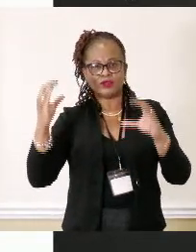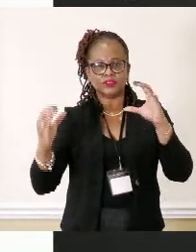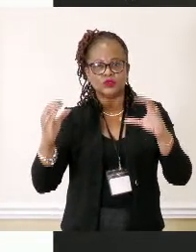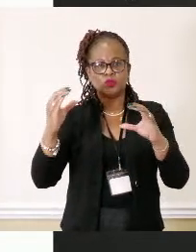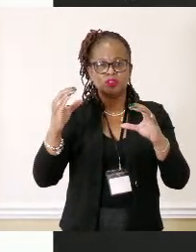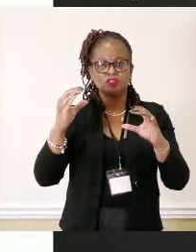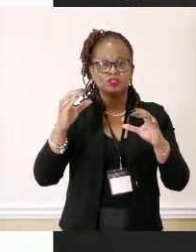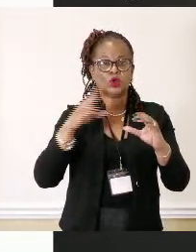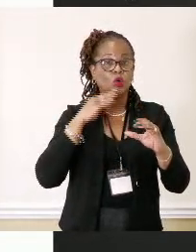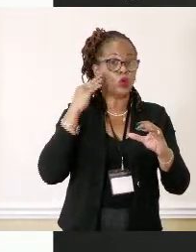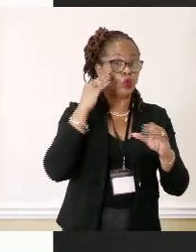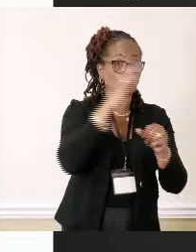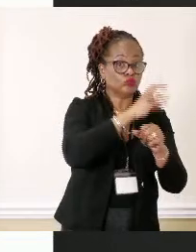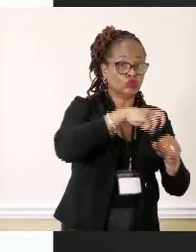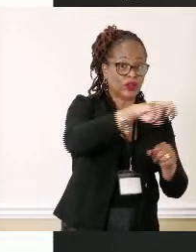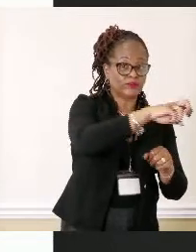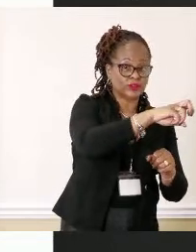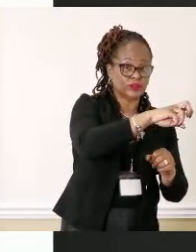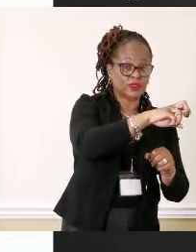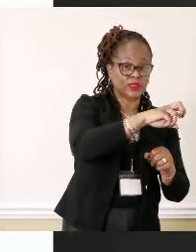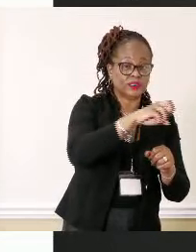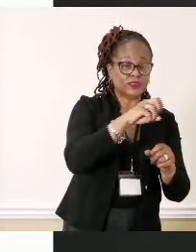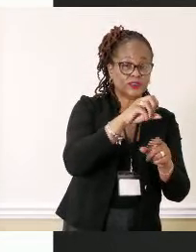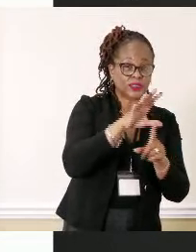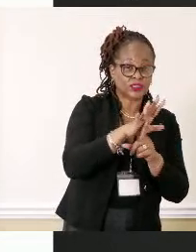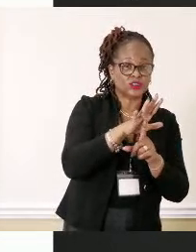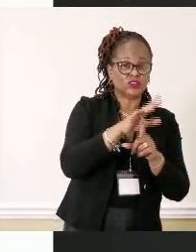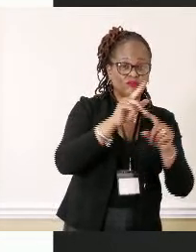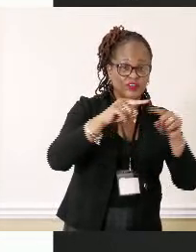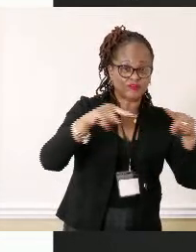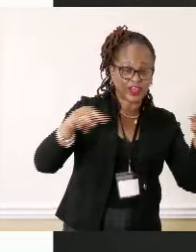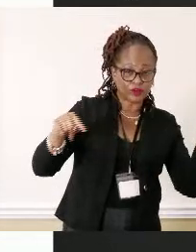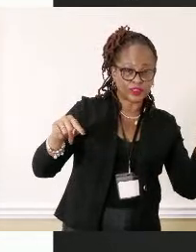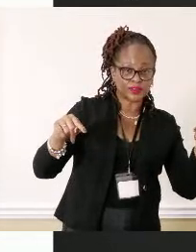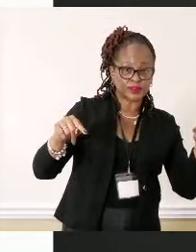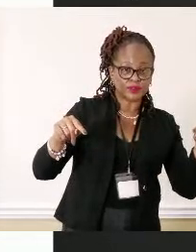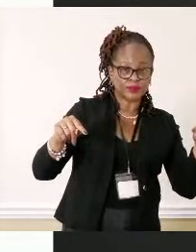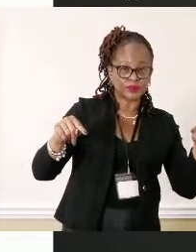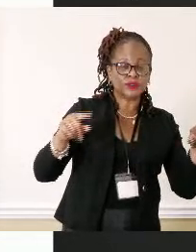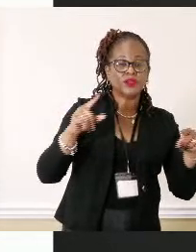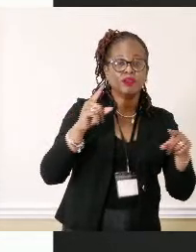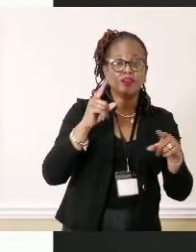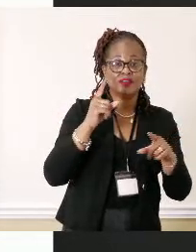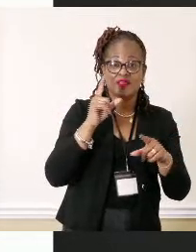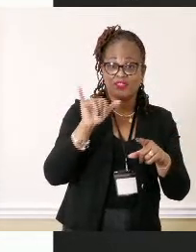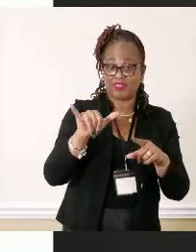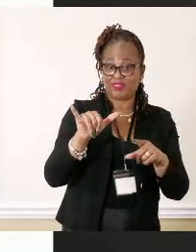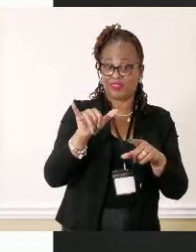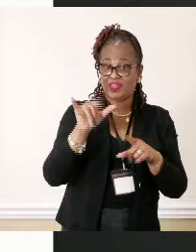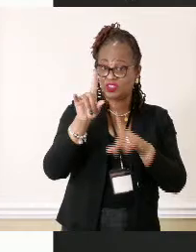domestic travel and the detection of variants. Is that your question?